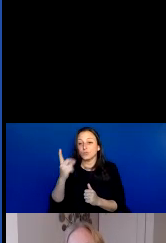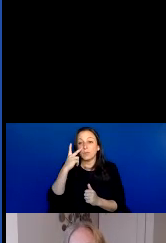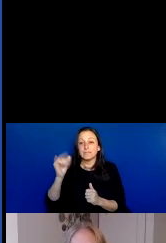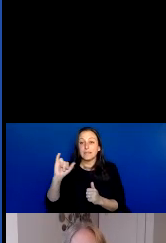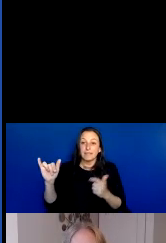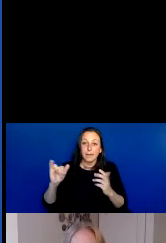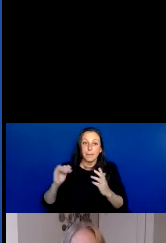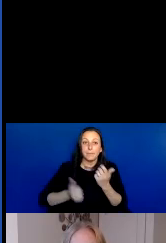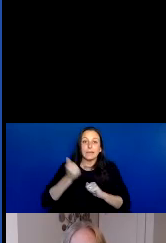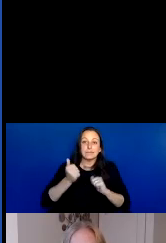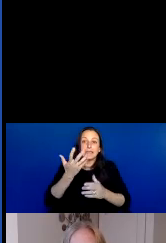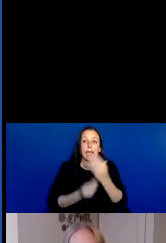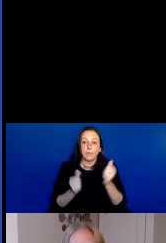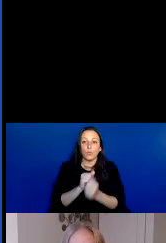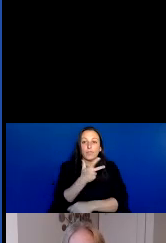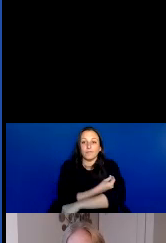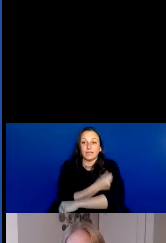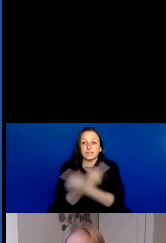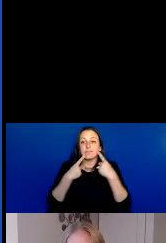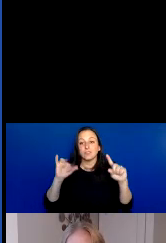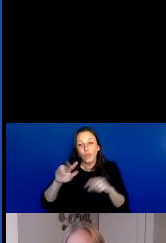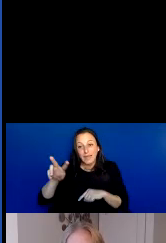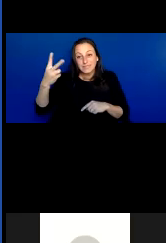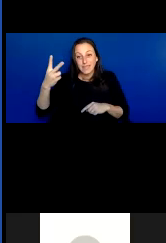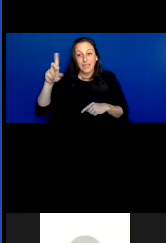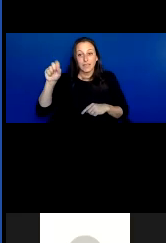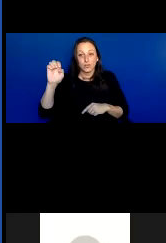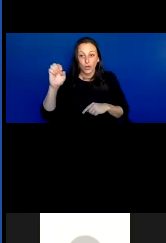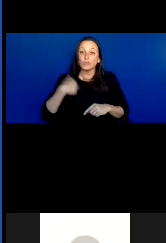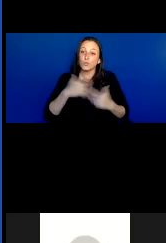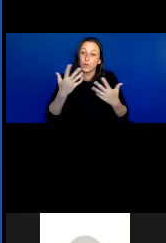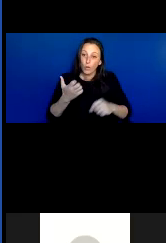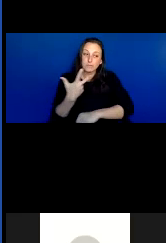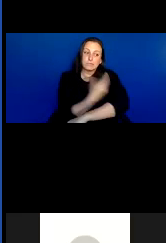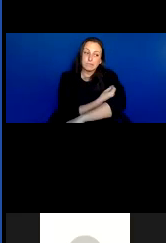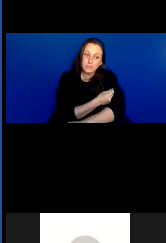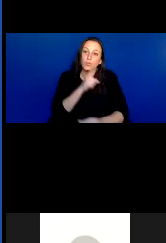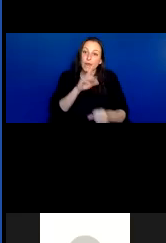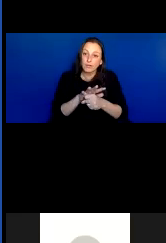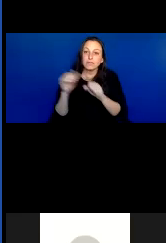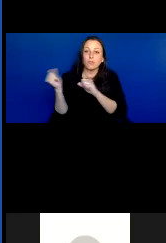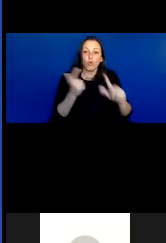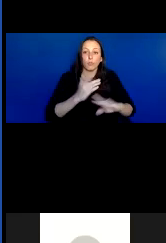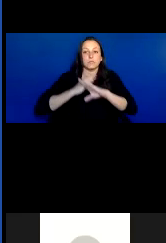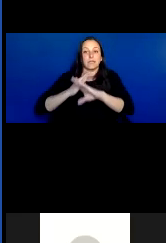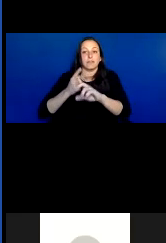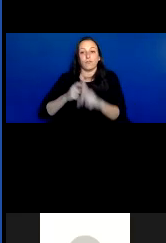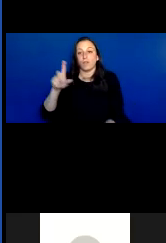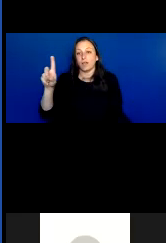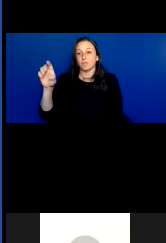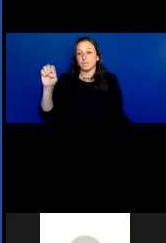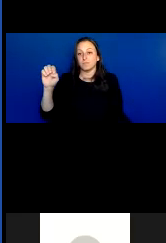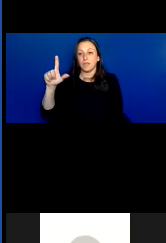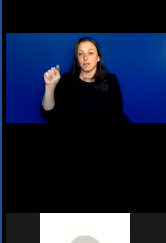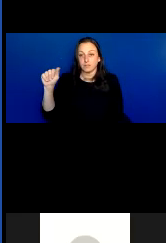And so that second dose is really needed to ensure that people are protected from the Delta variant. We're not confident that